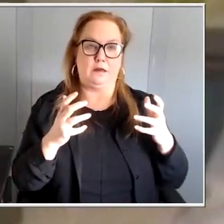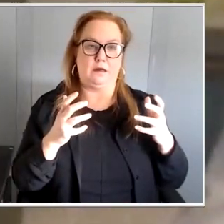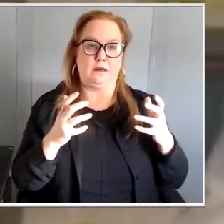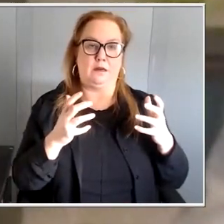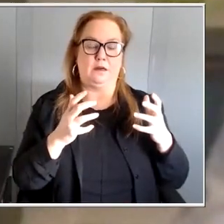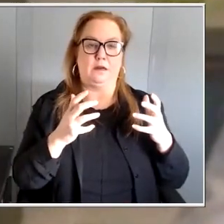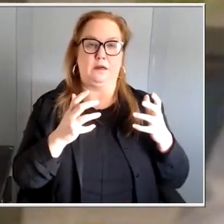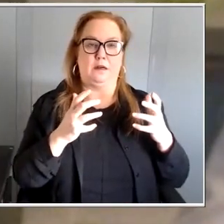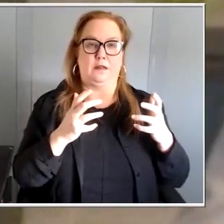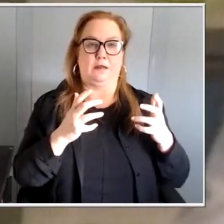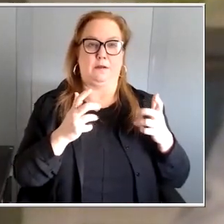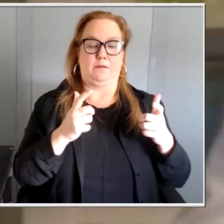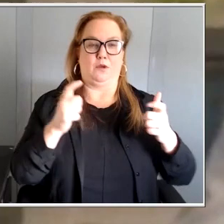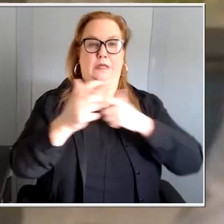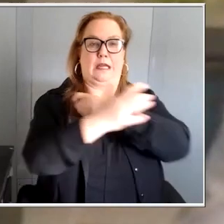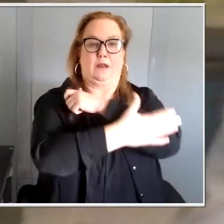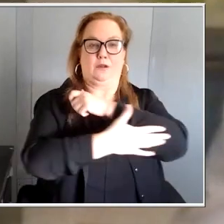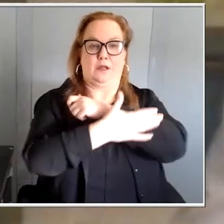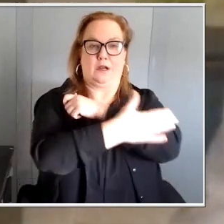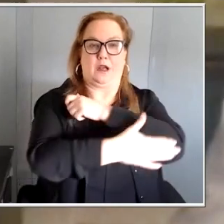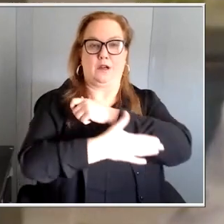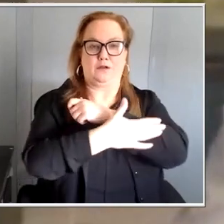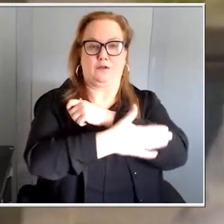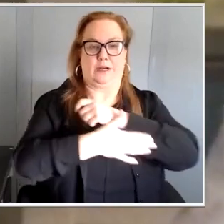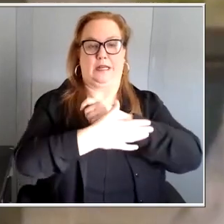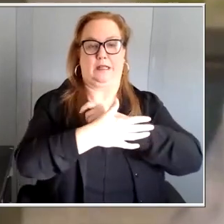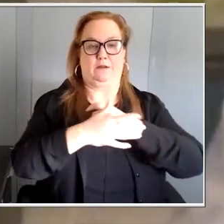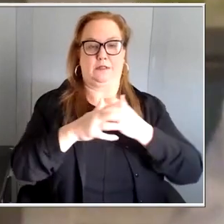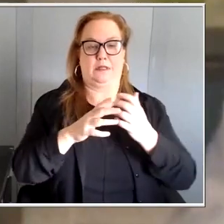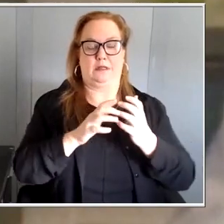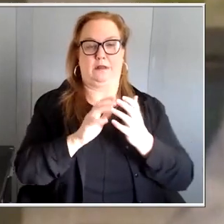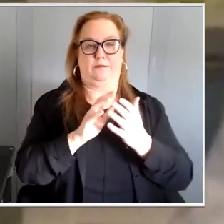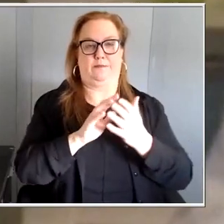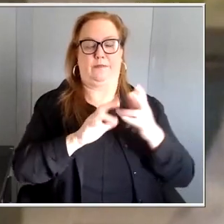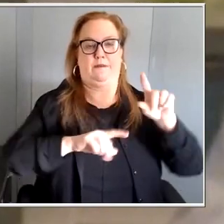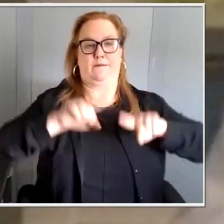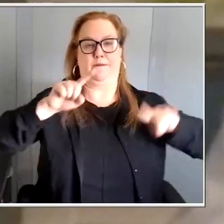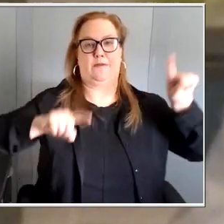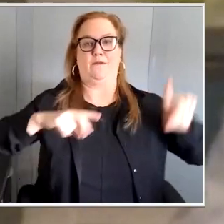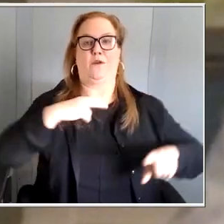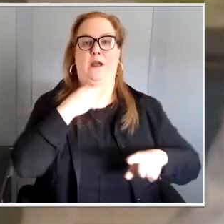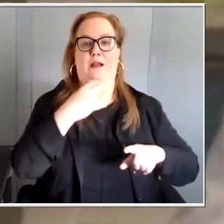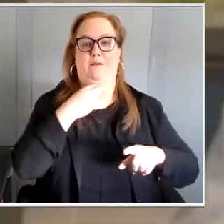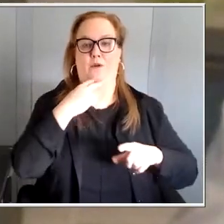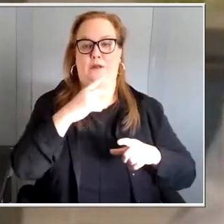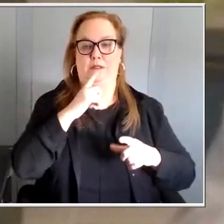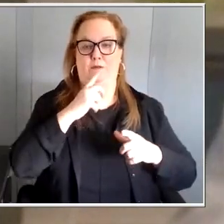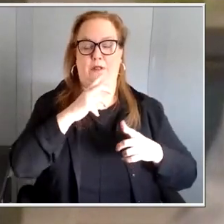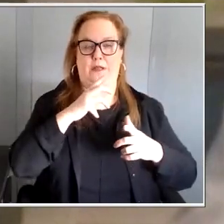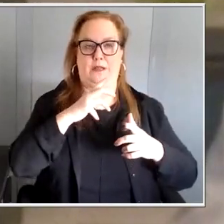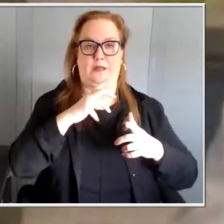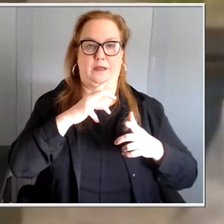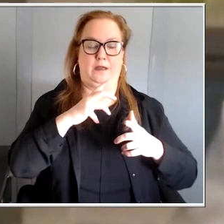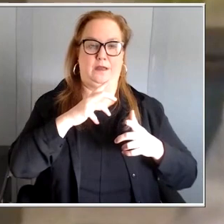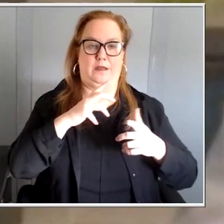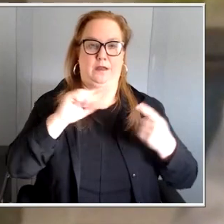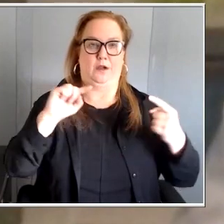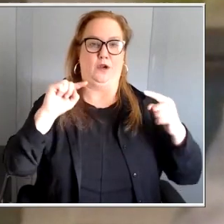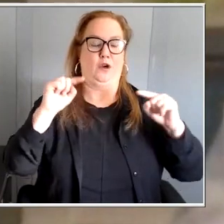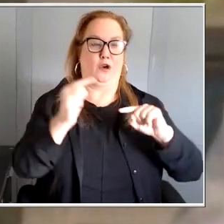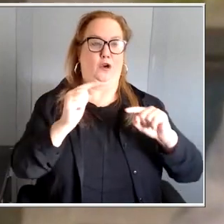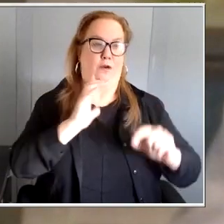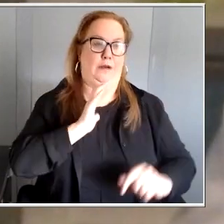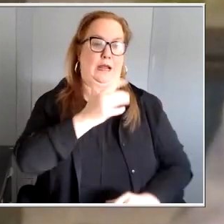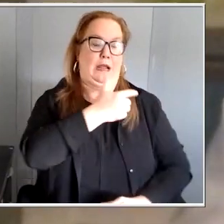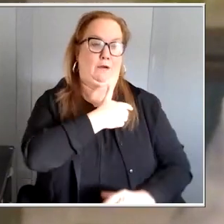as a country. I felt there was a lot of divisive voices out there that really tore at the very fabric of who we